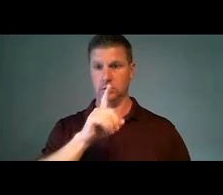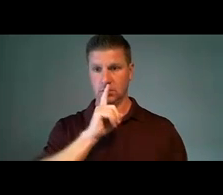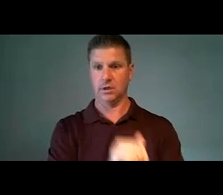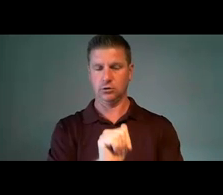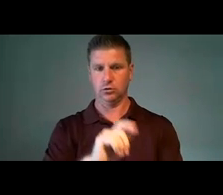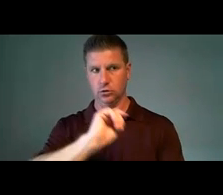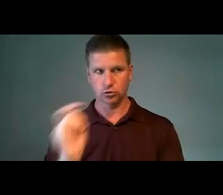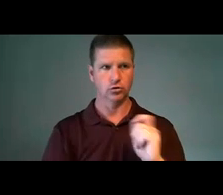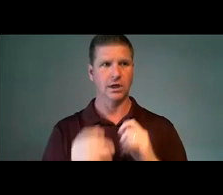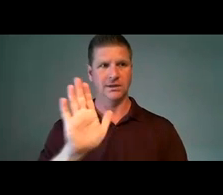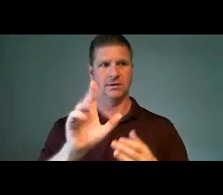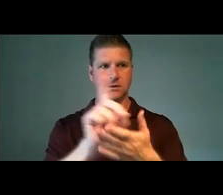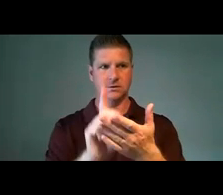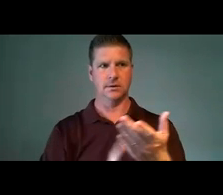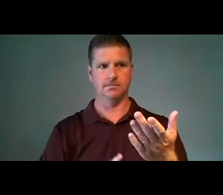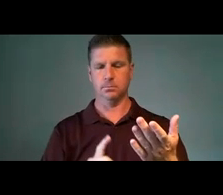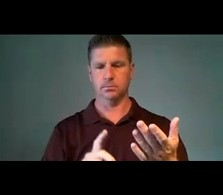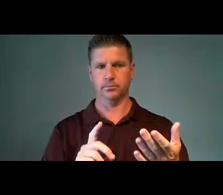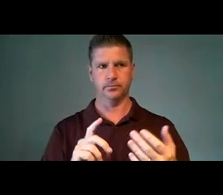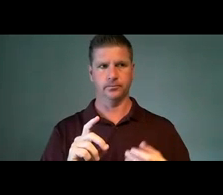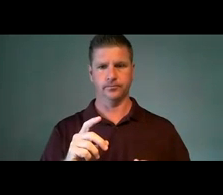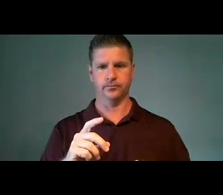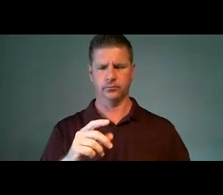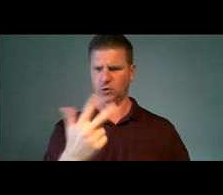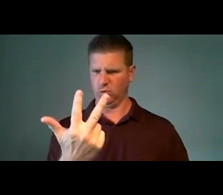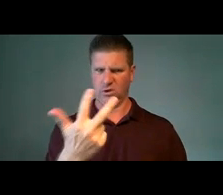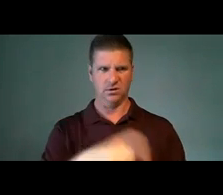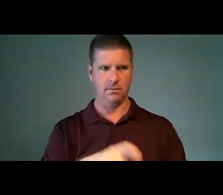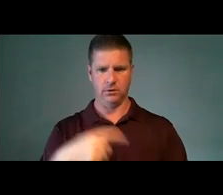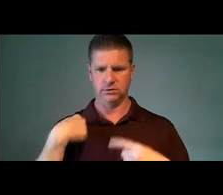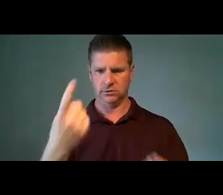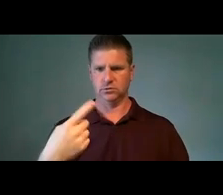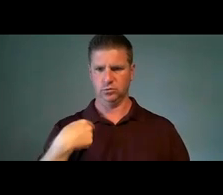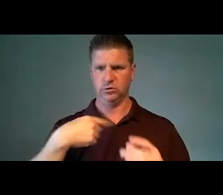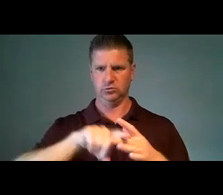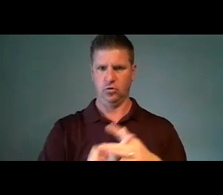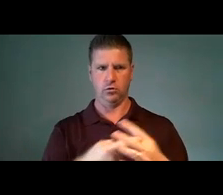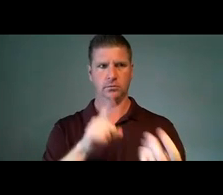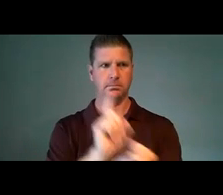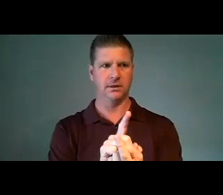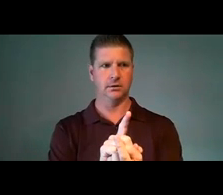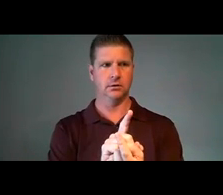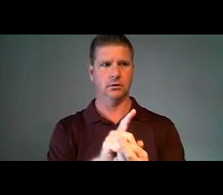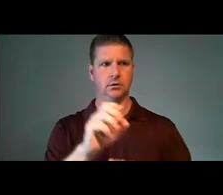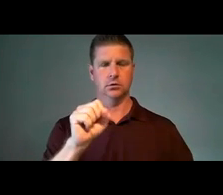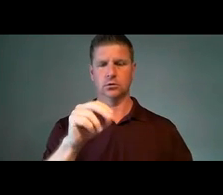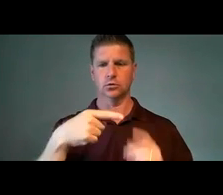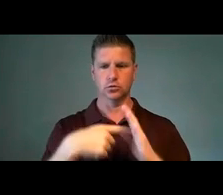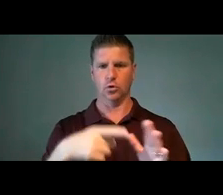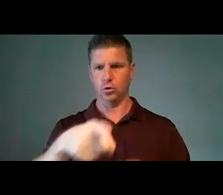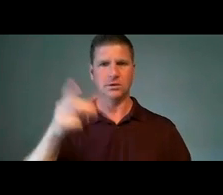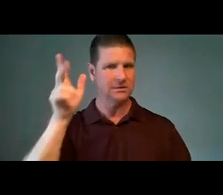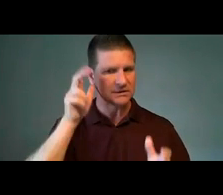his design at least 3 times since we first started meeting. So it goes to show you that he has been listening